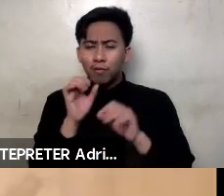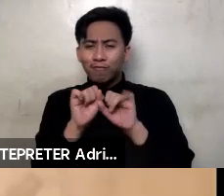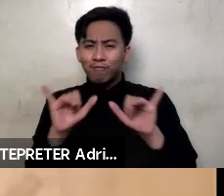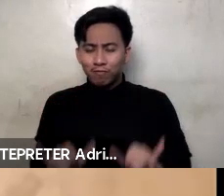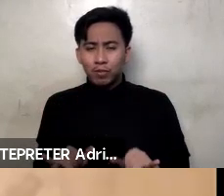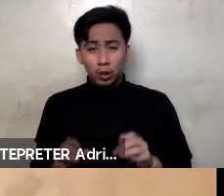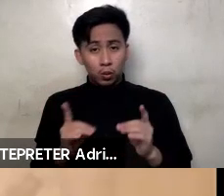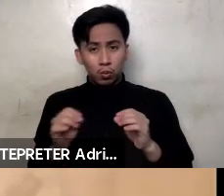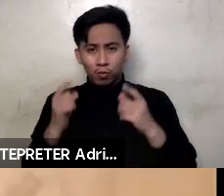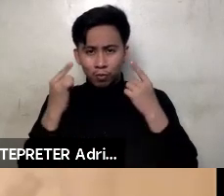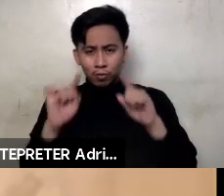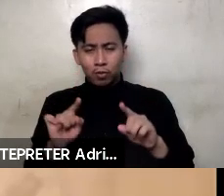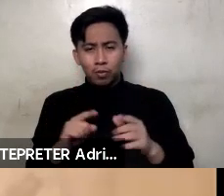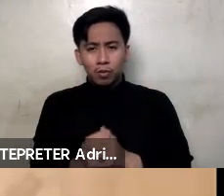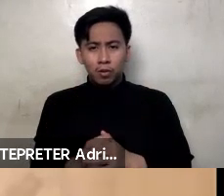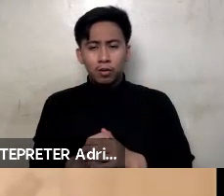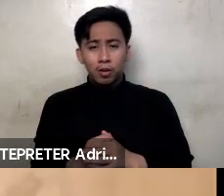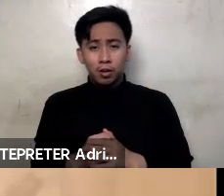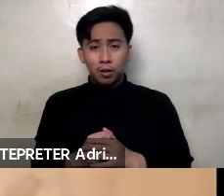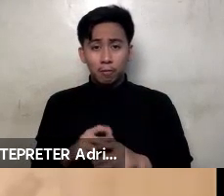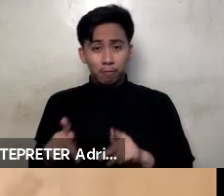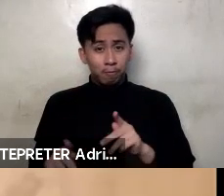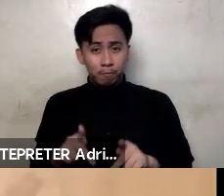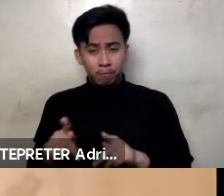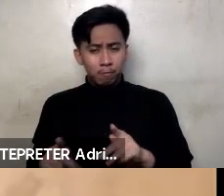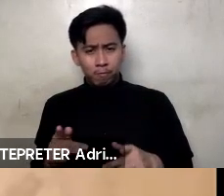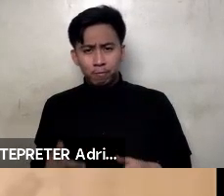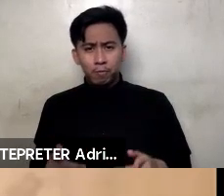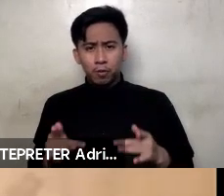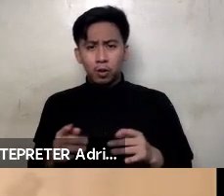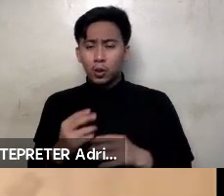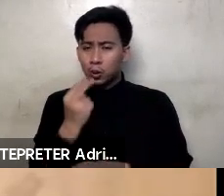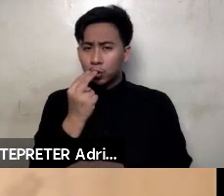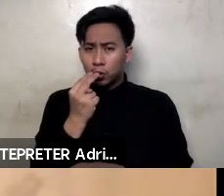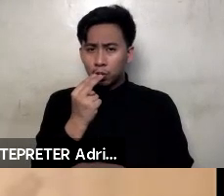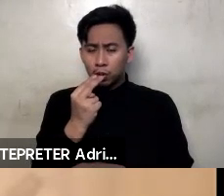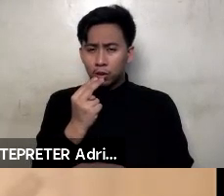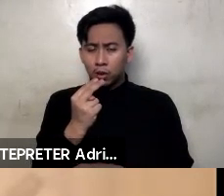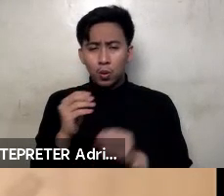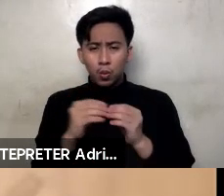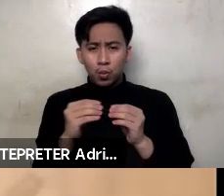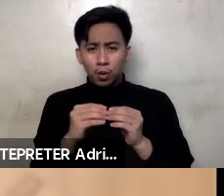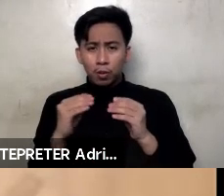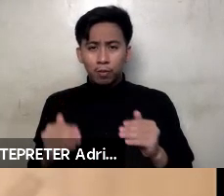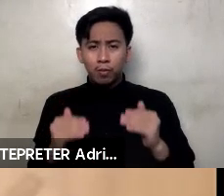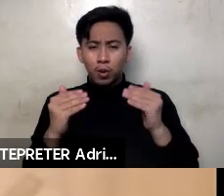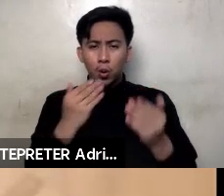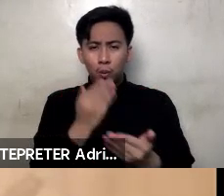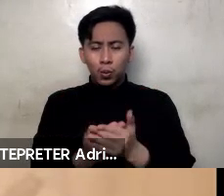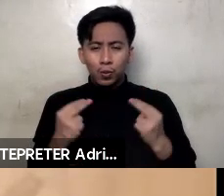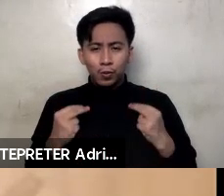overall quality of the population's diet and nutrition to ultimately promote health